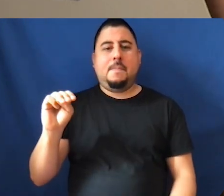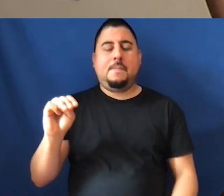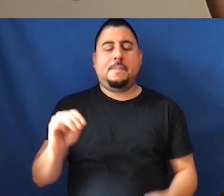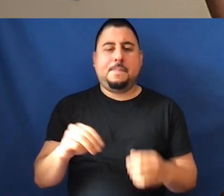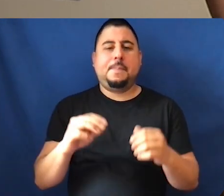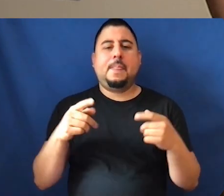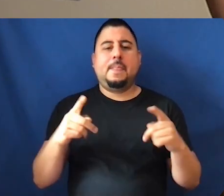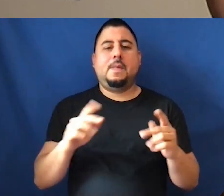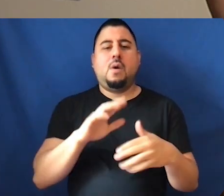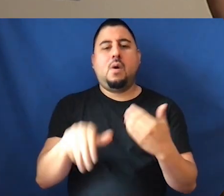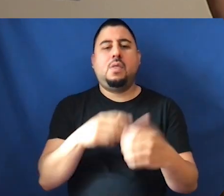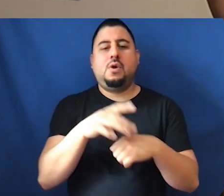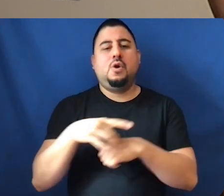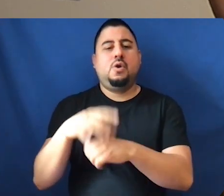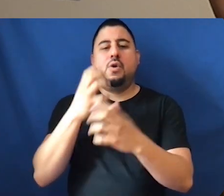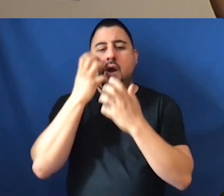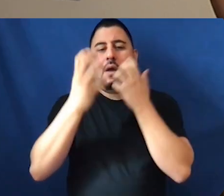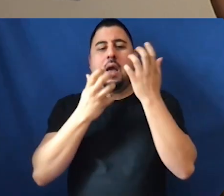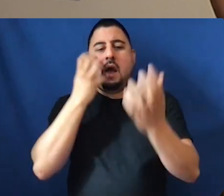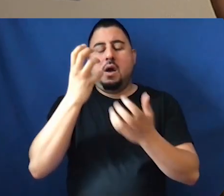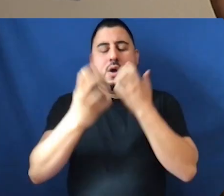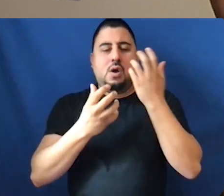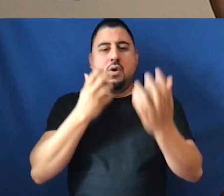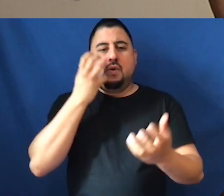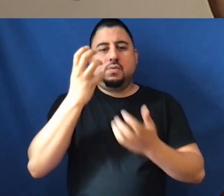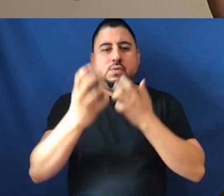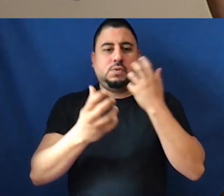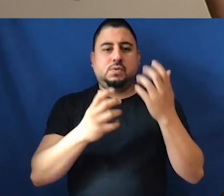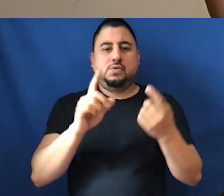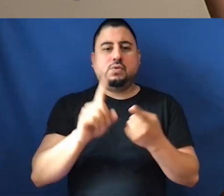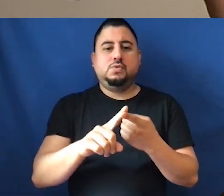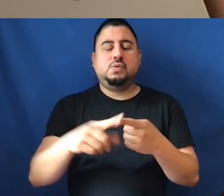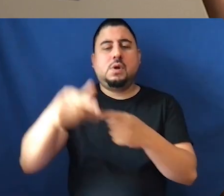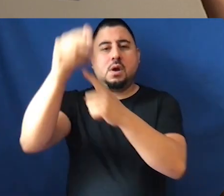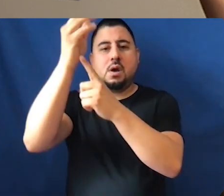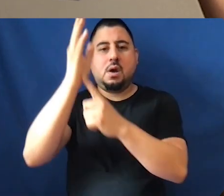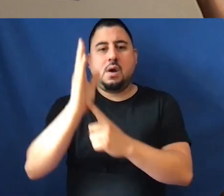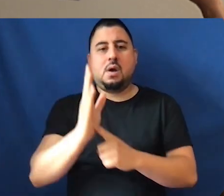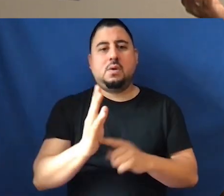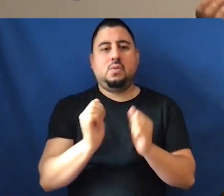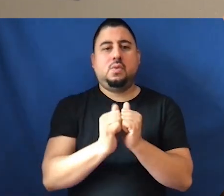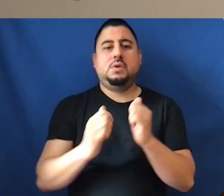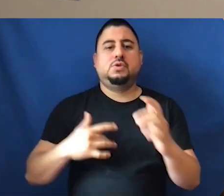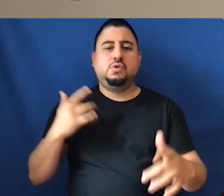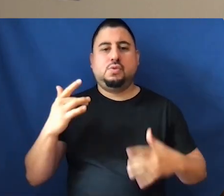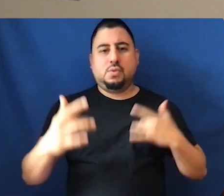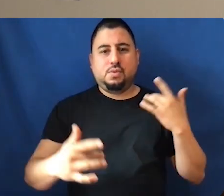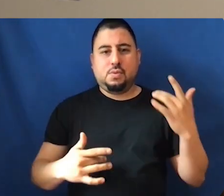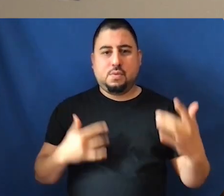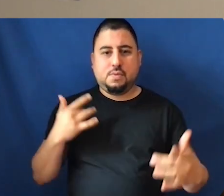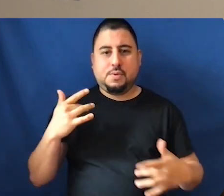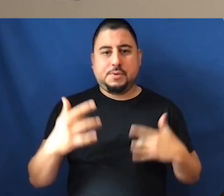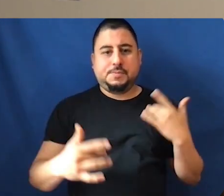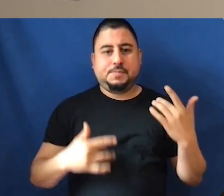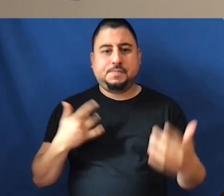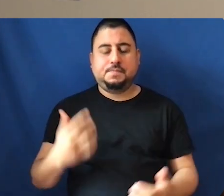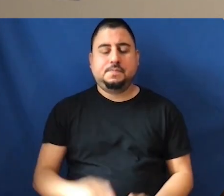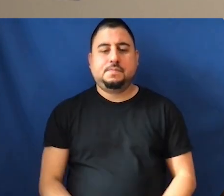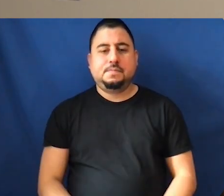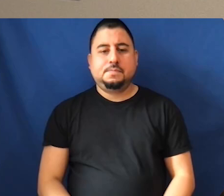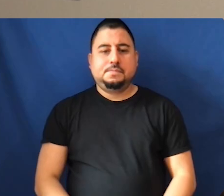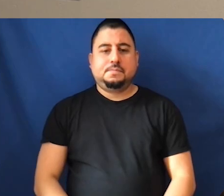Let all the earth cry out to God with